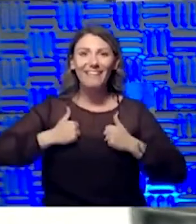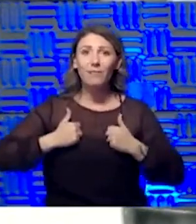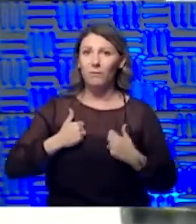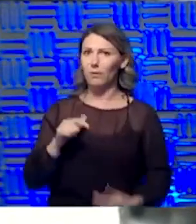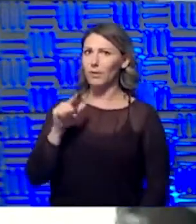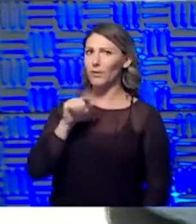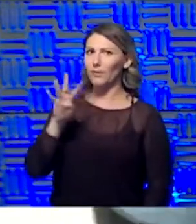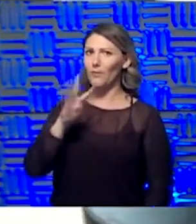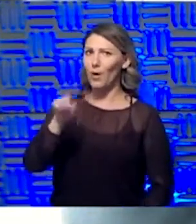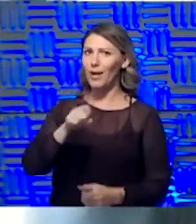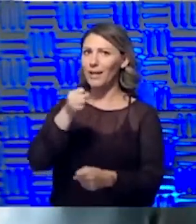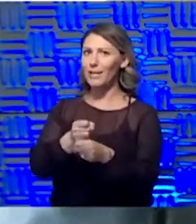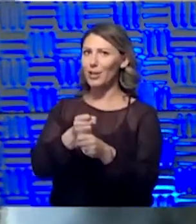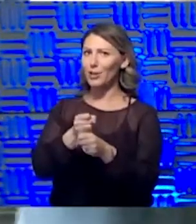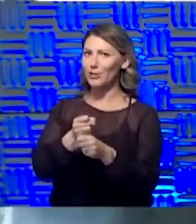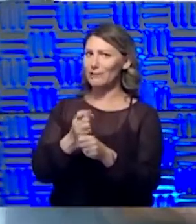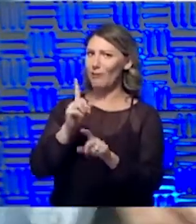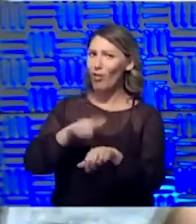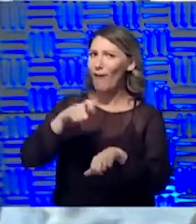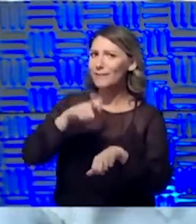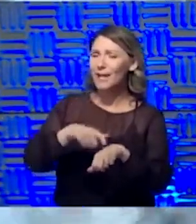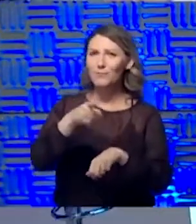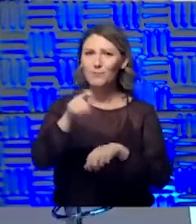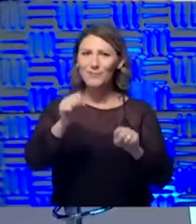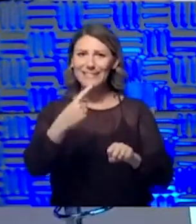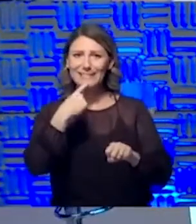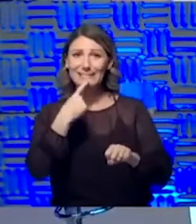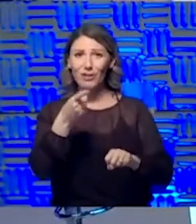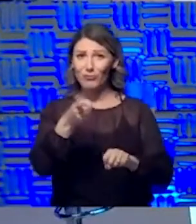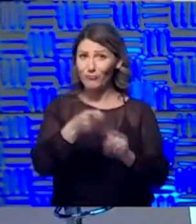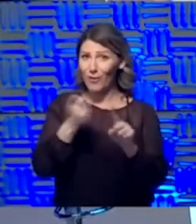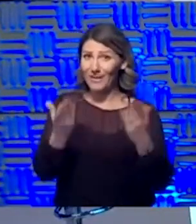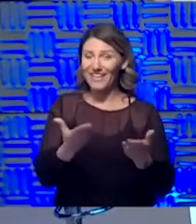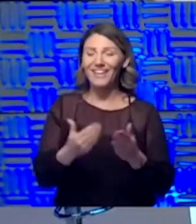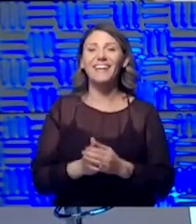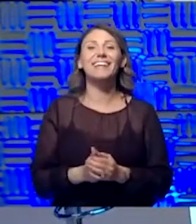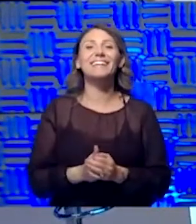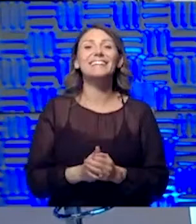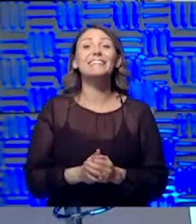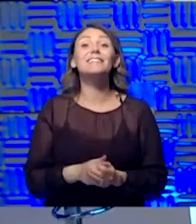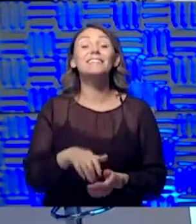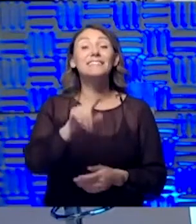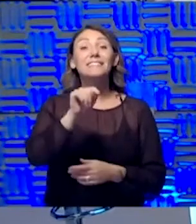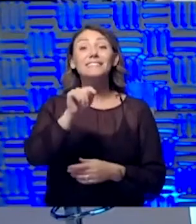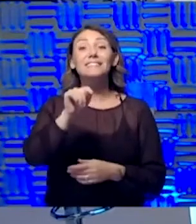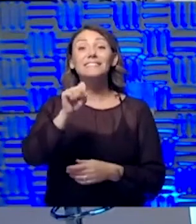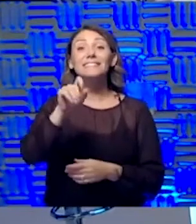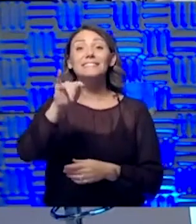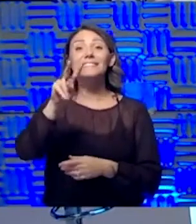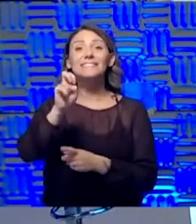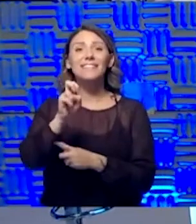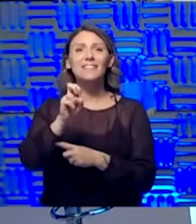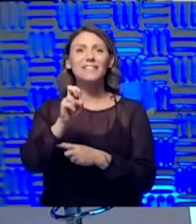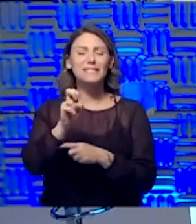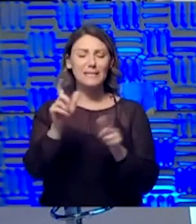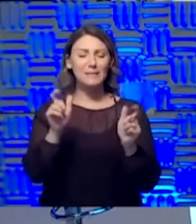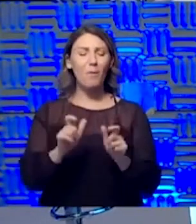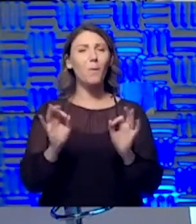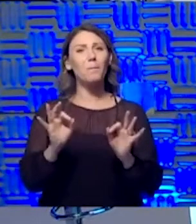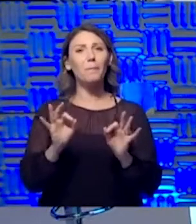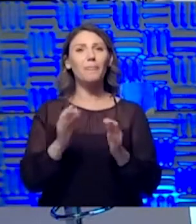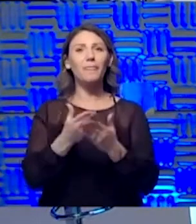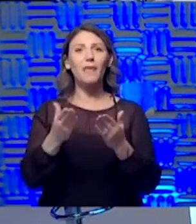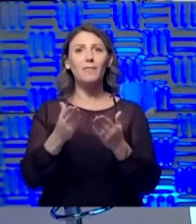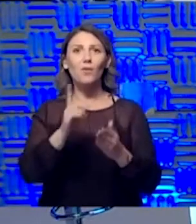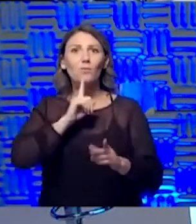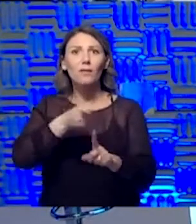time. I think you can say you're from here now. And don't you think, Steve, it's sometimes it's the small thing that just makes such a difference.